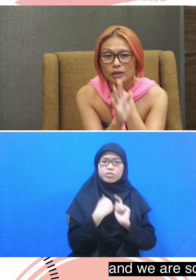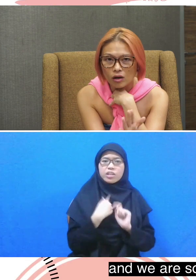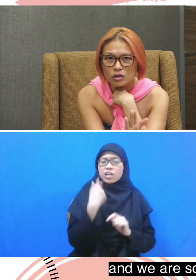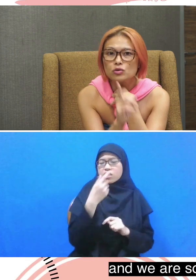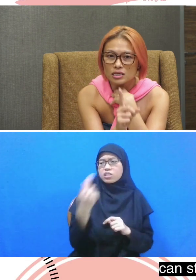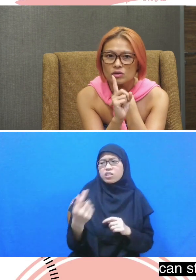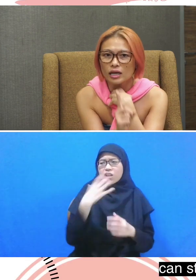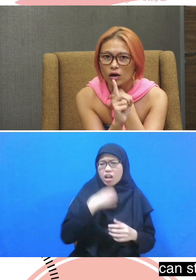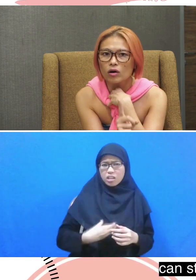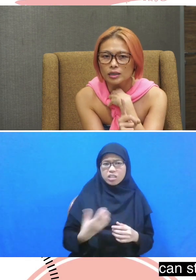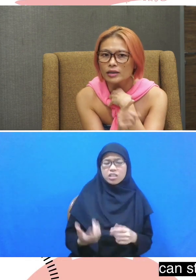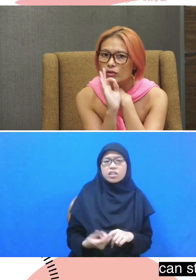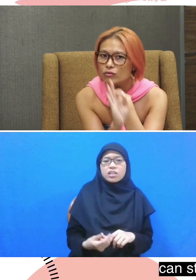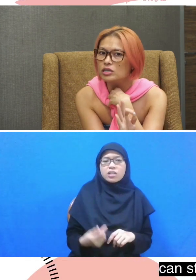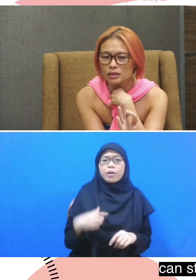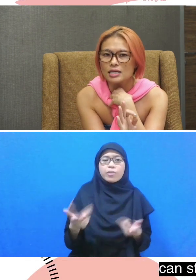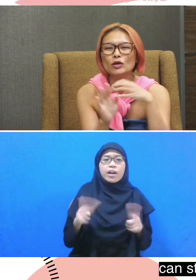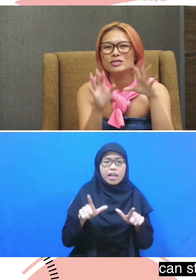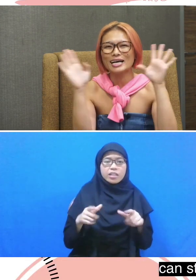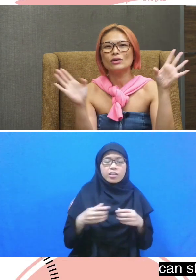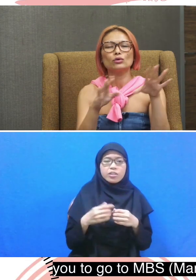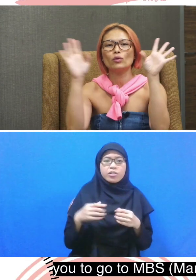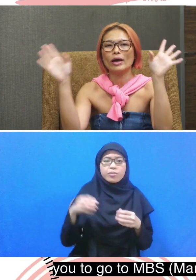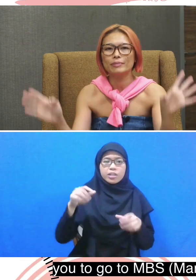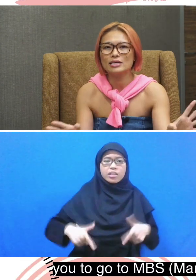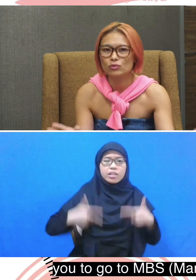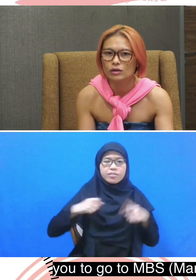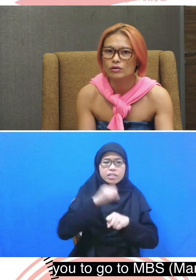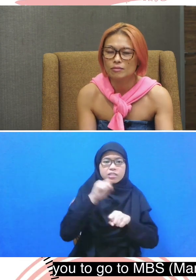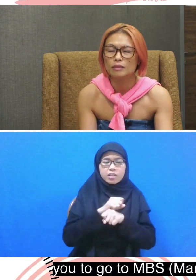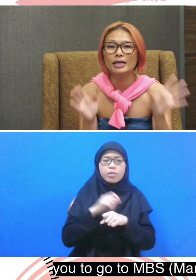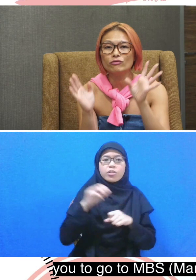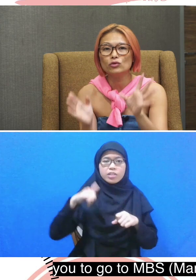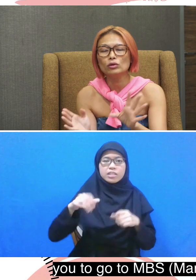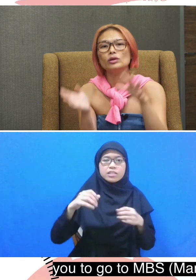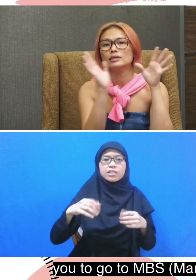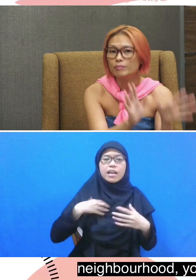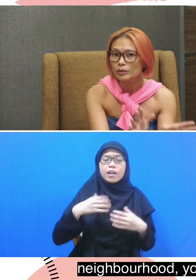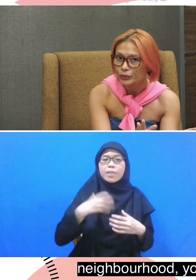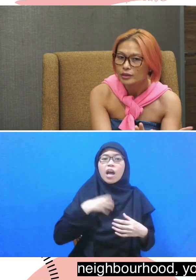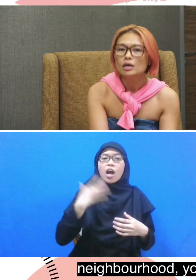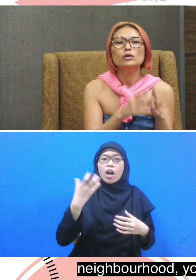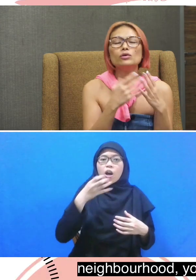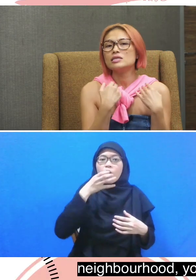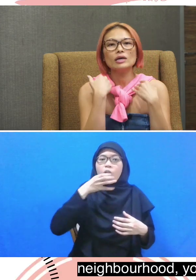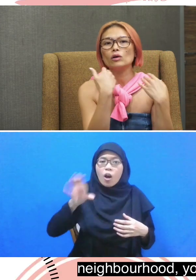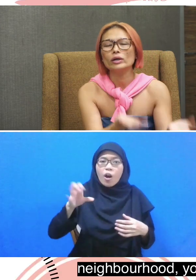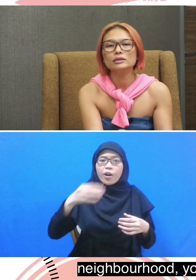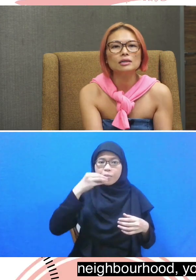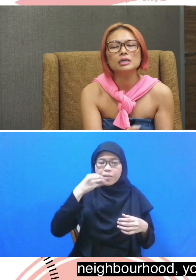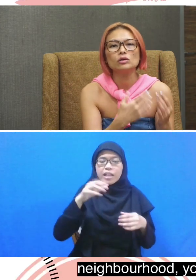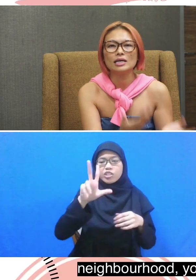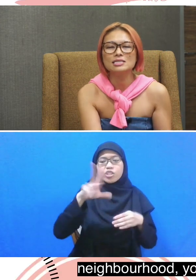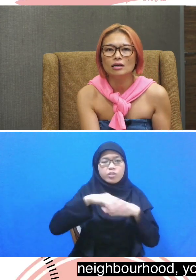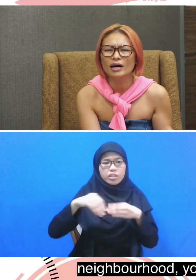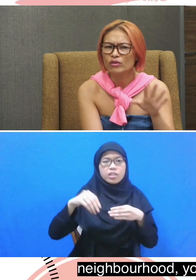Singapore, because you can still get a hot meal at $3. I'm not asking you to go to MBS to eat or something, but if you go to a neighborhood, you can still get your wonton